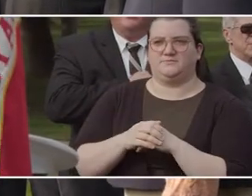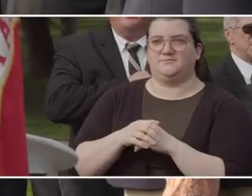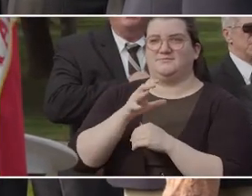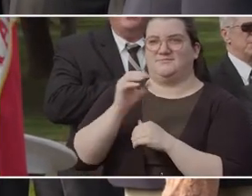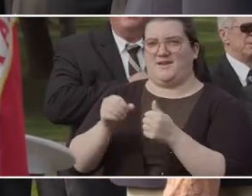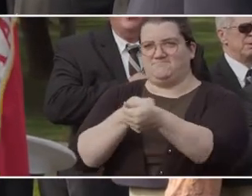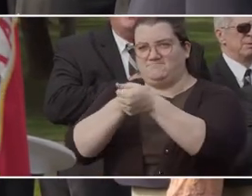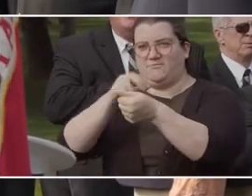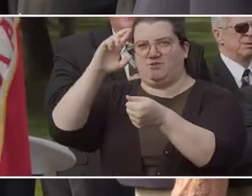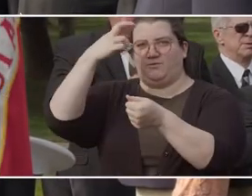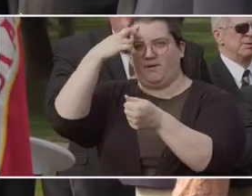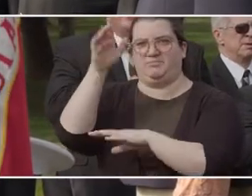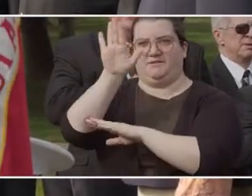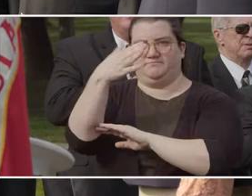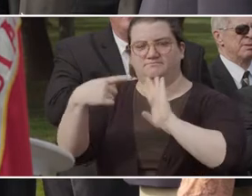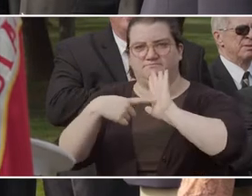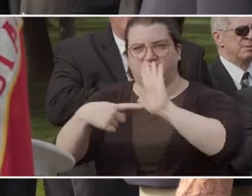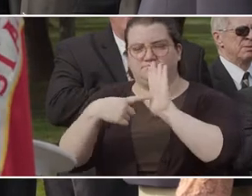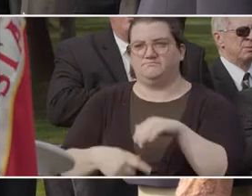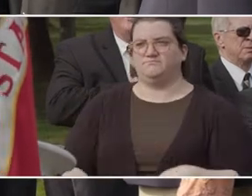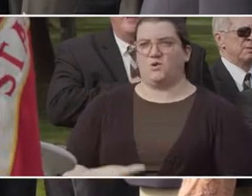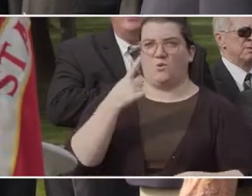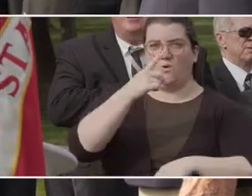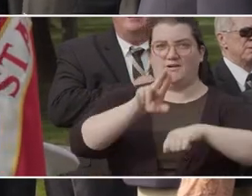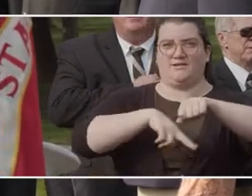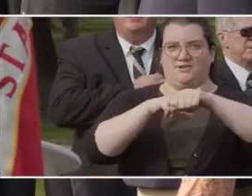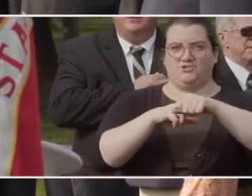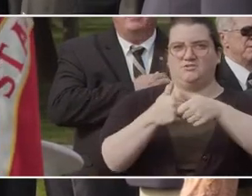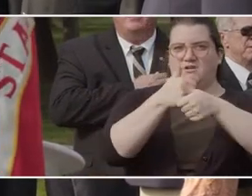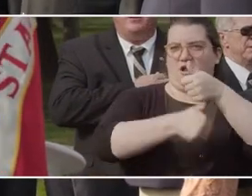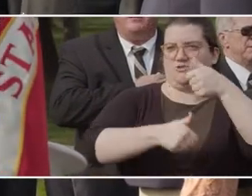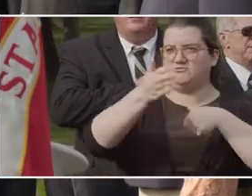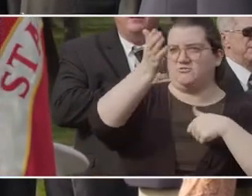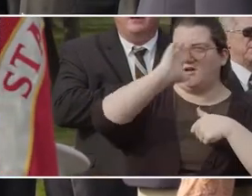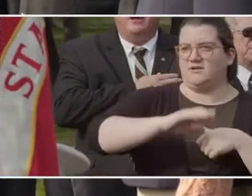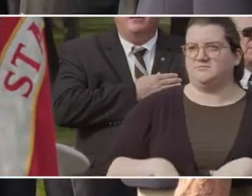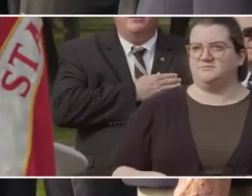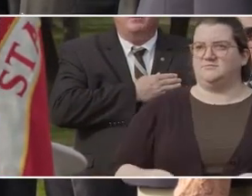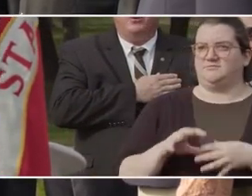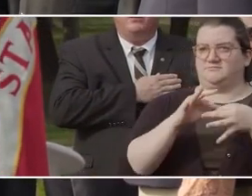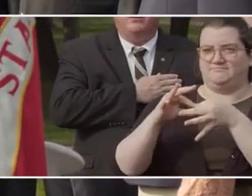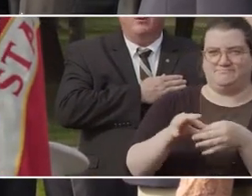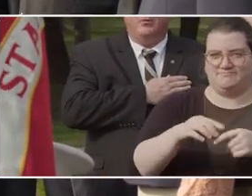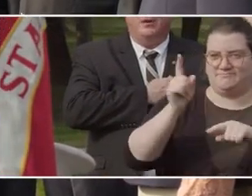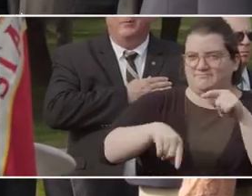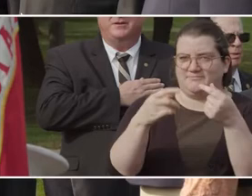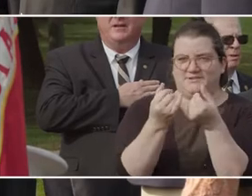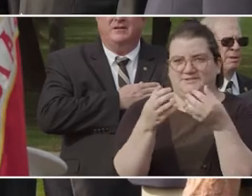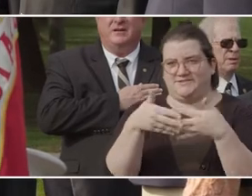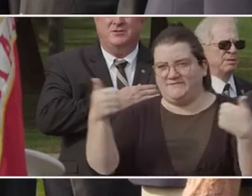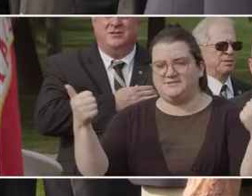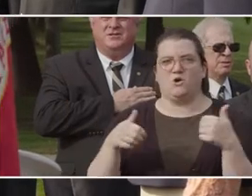to the Republic for which it stands, one nation, under God, indivisible, with